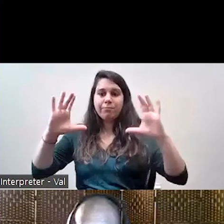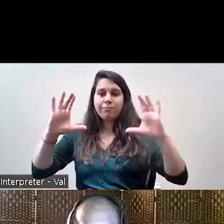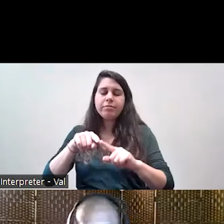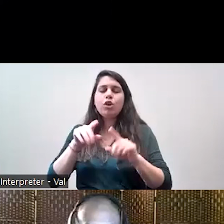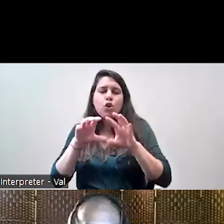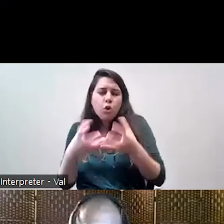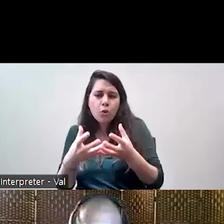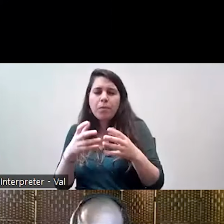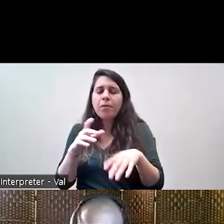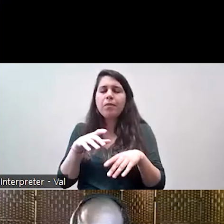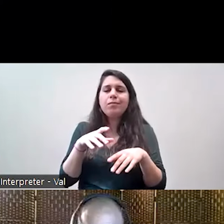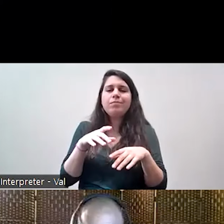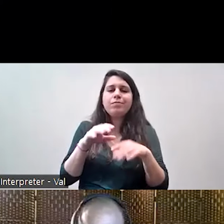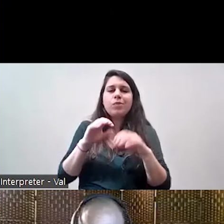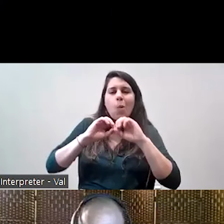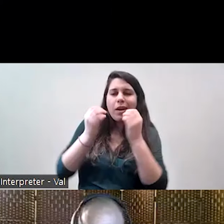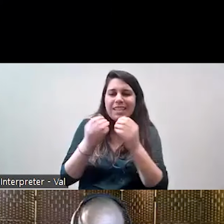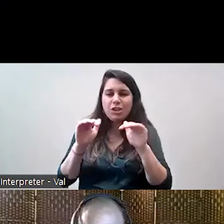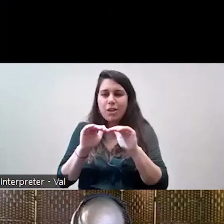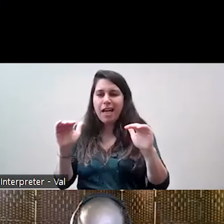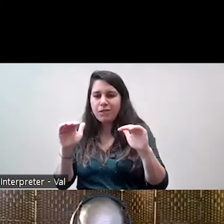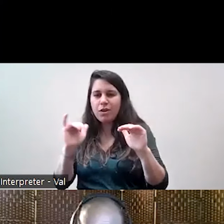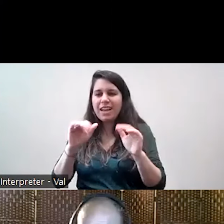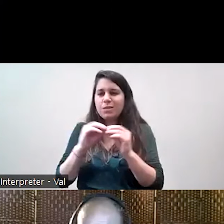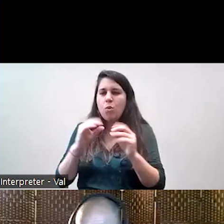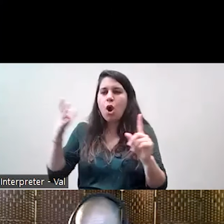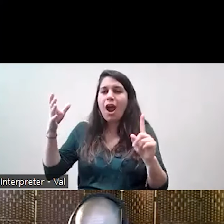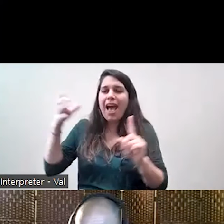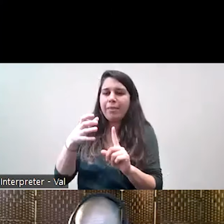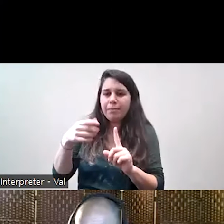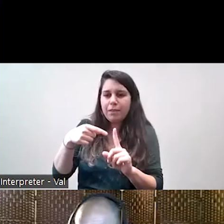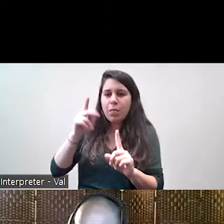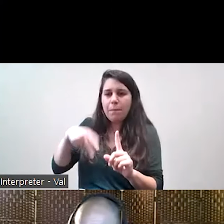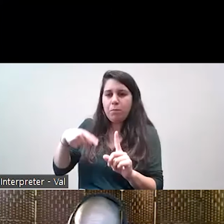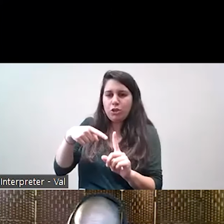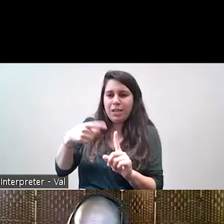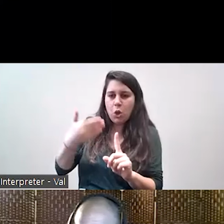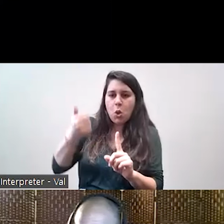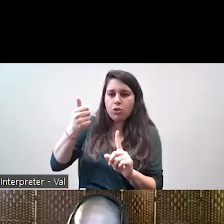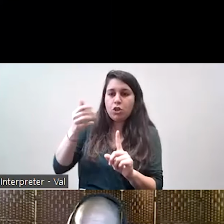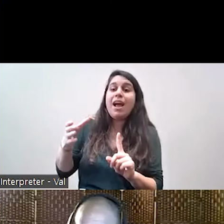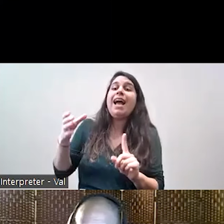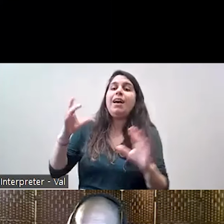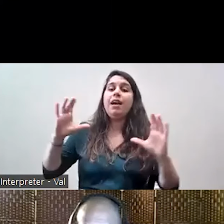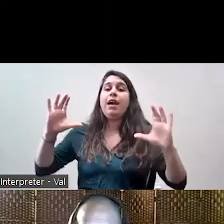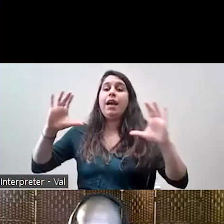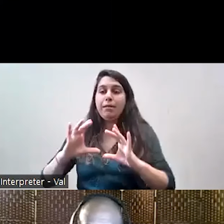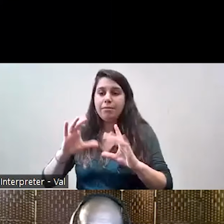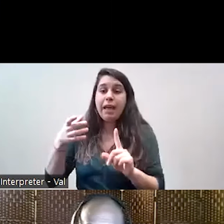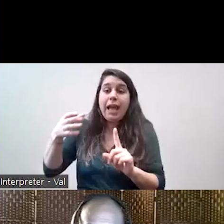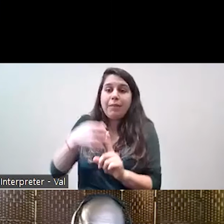level, and that's a little bit closer in towards the individual. The interpersonal level is